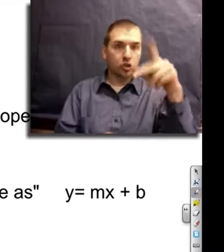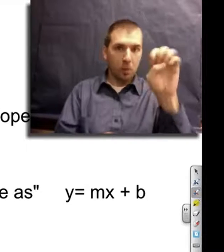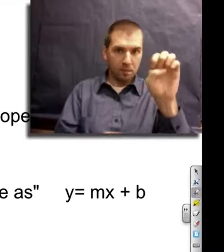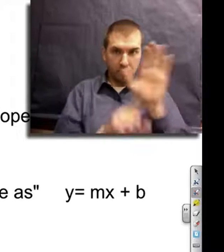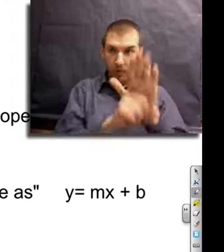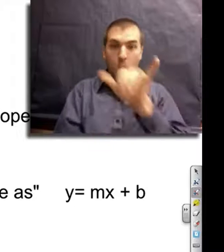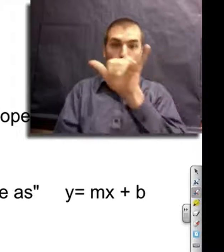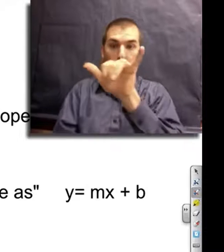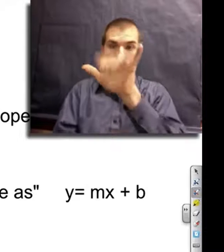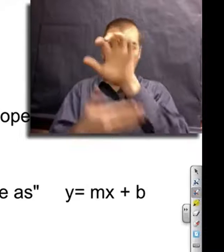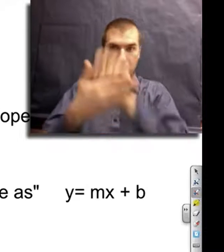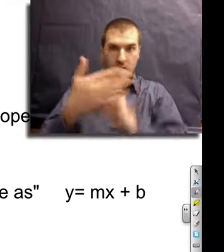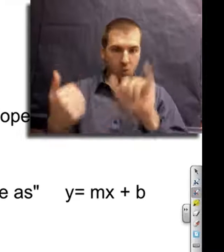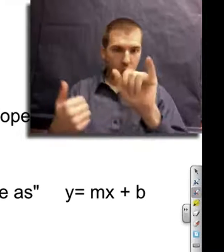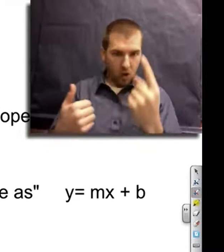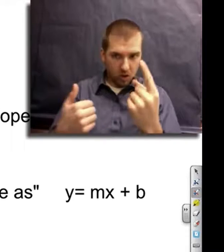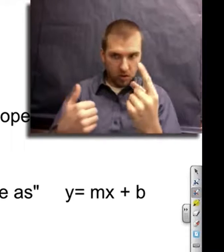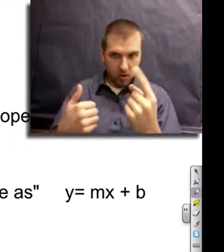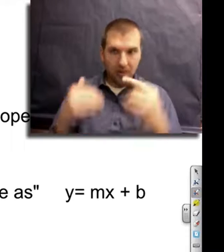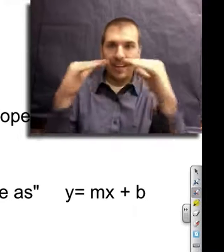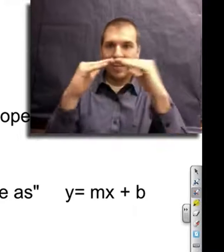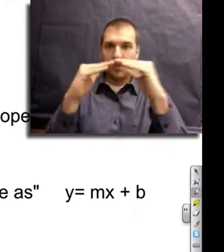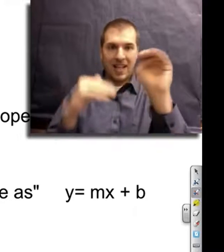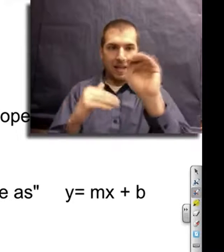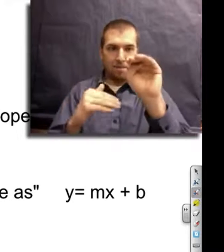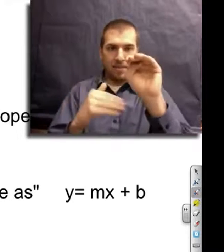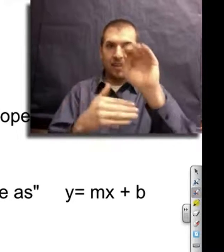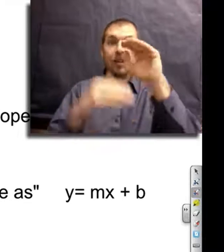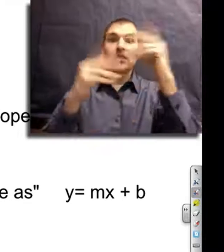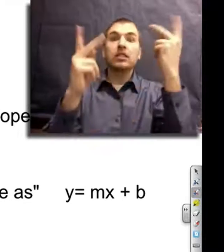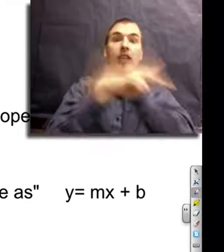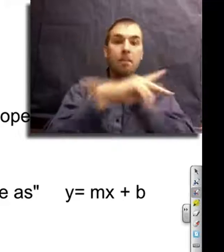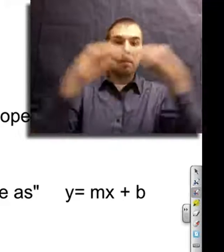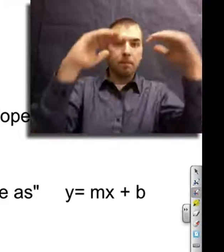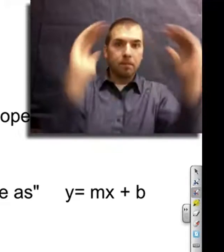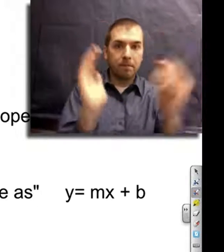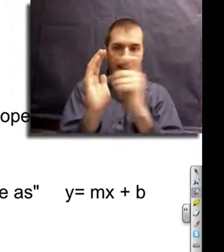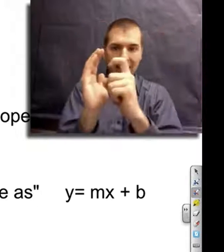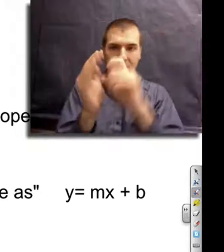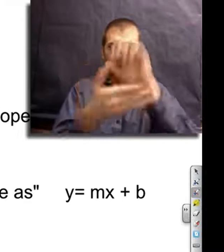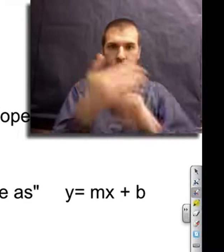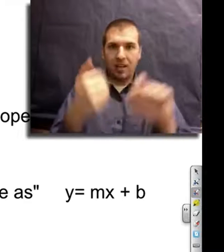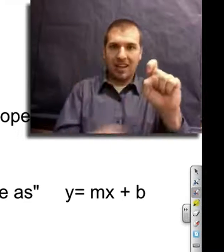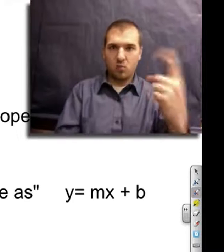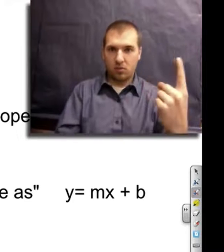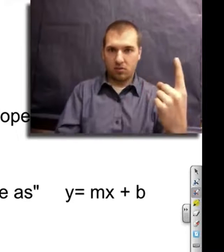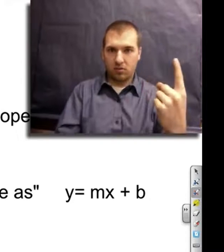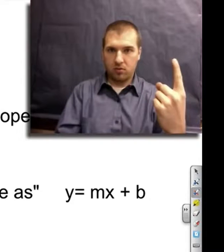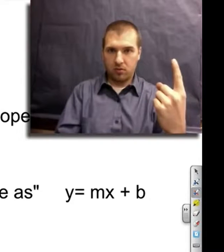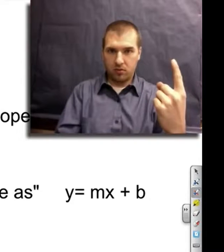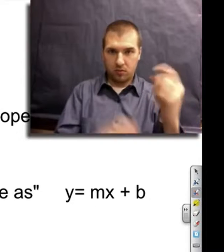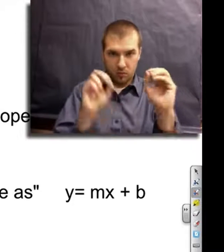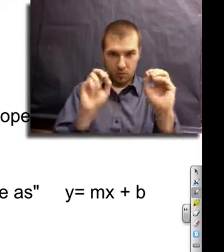this is called the point slope form. So y minus y1 equals m times x